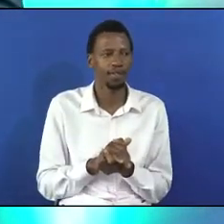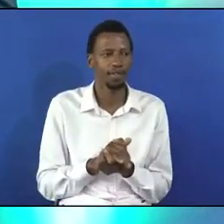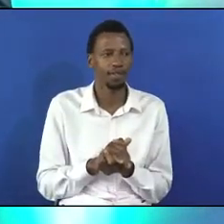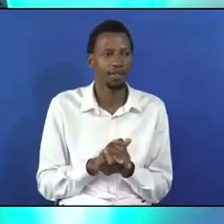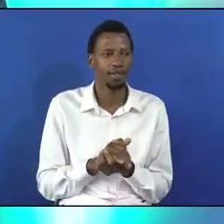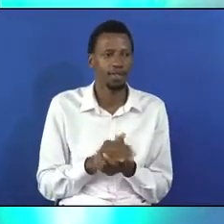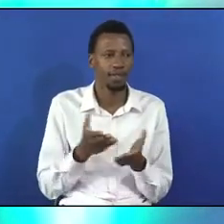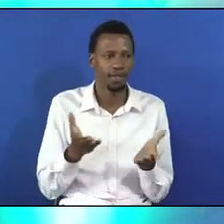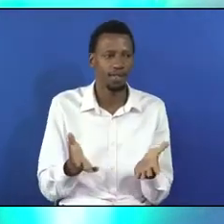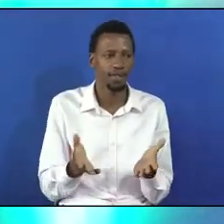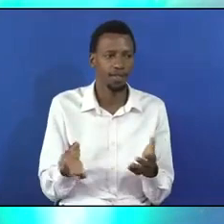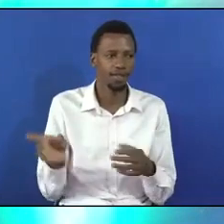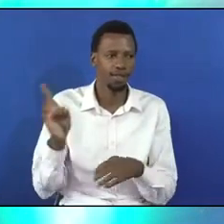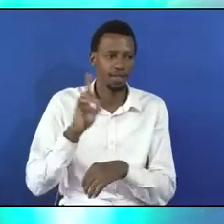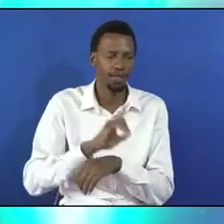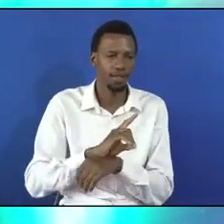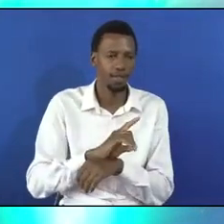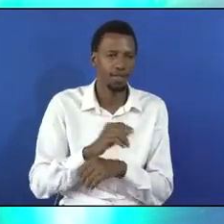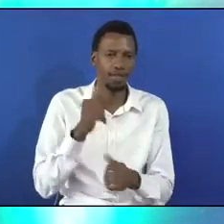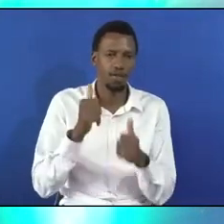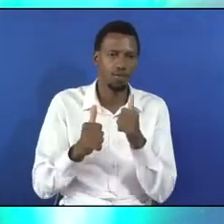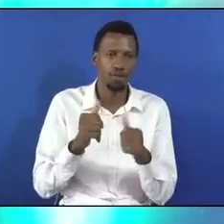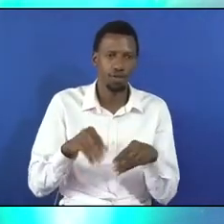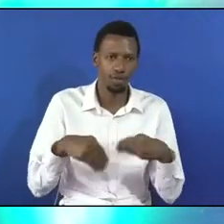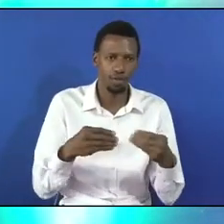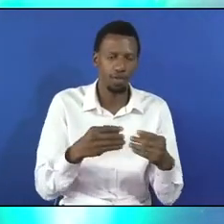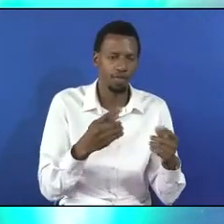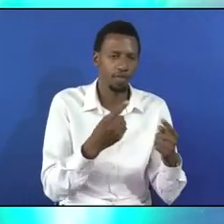It is a day that is apportioned many departments,